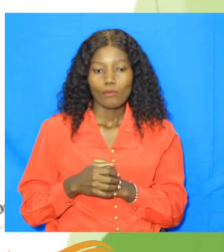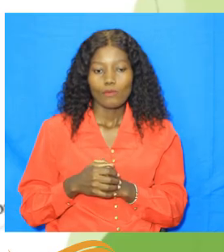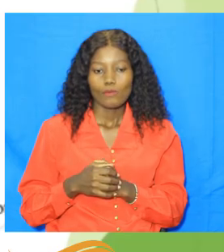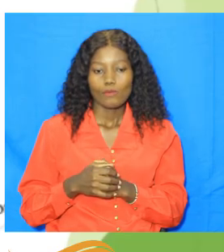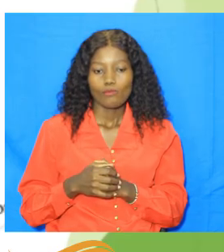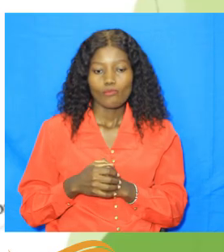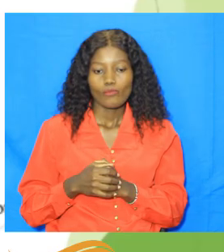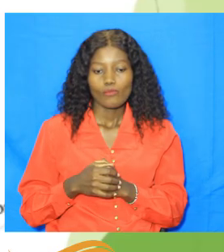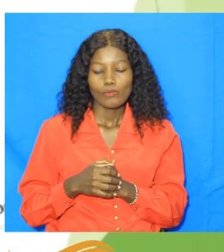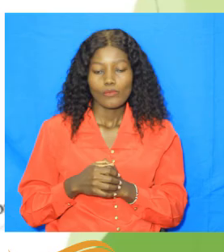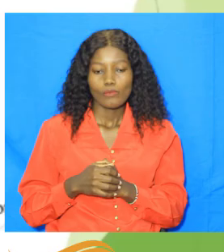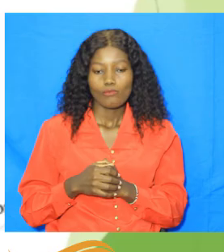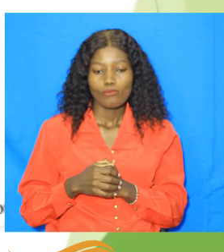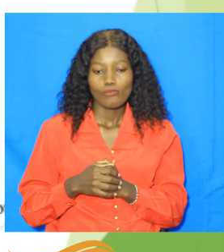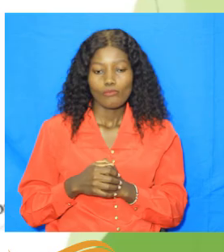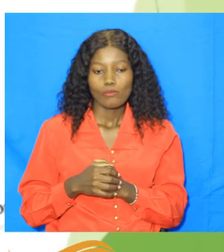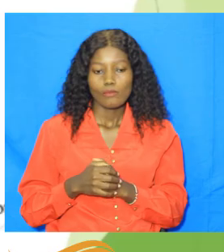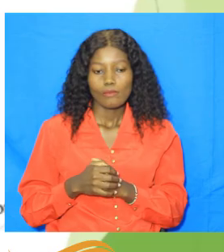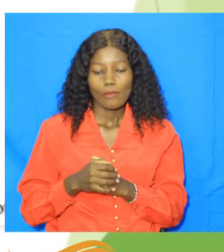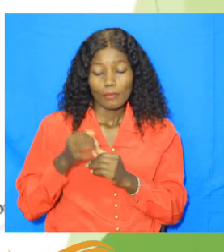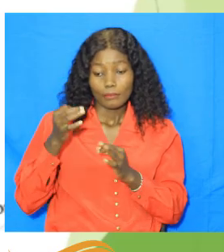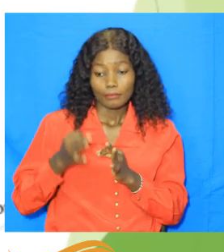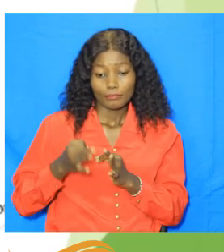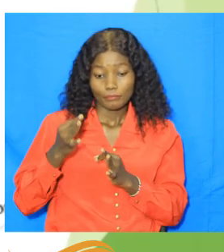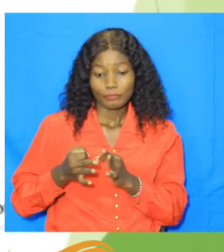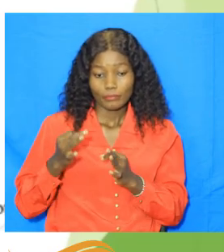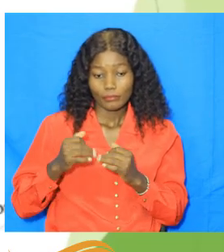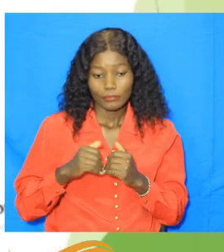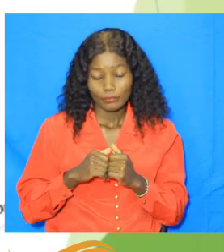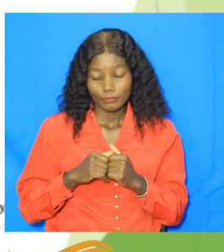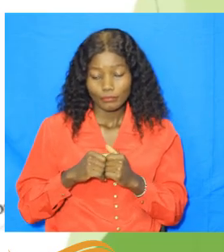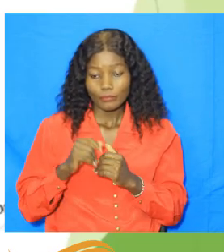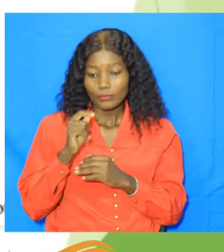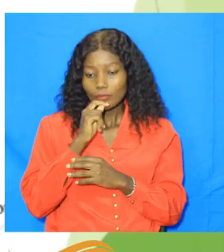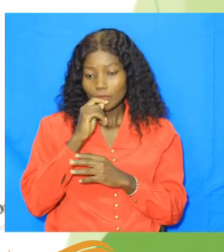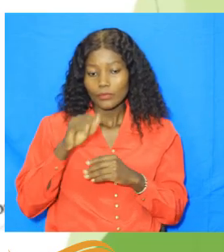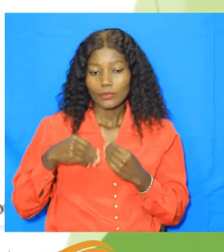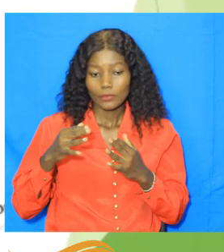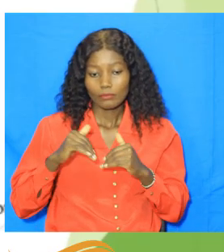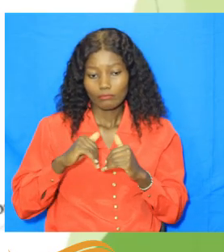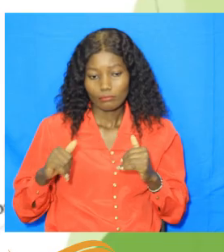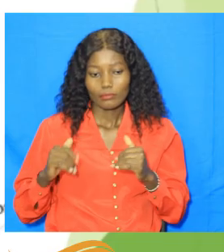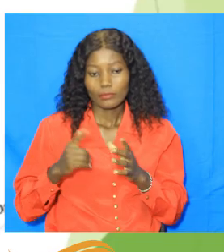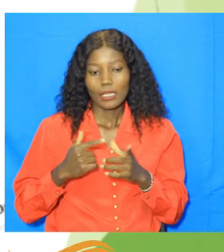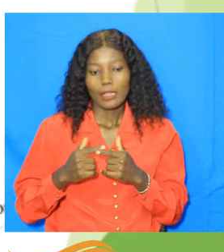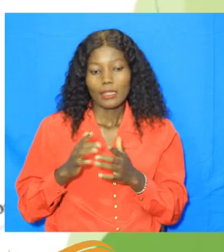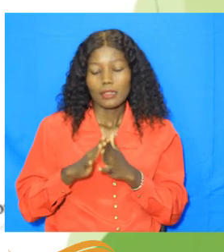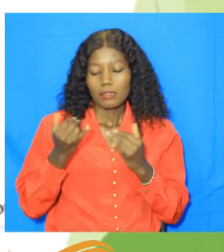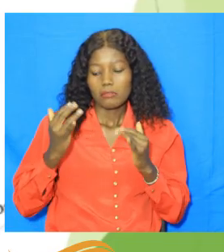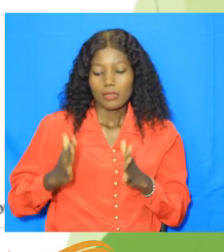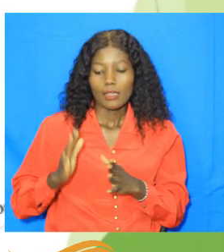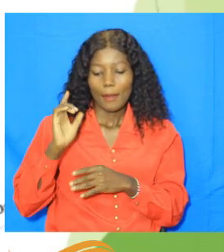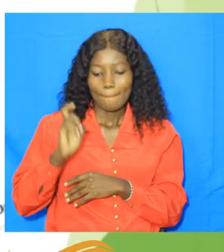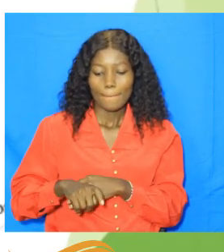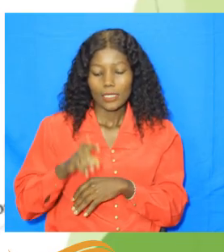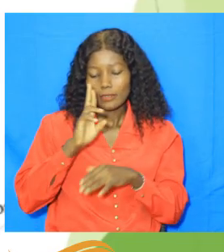so in case that wakarete is given, then the athlete has to respect that.